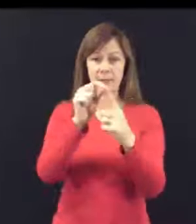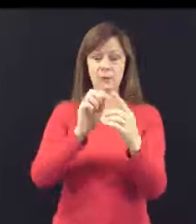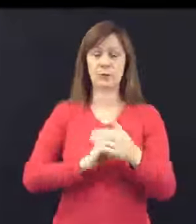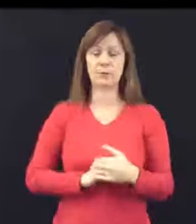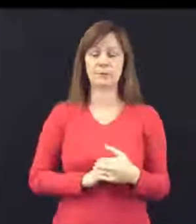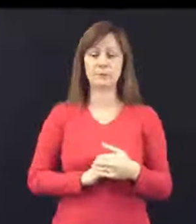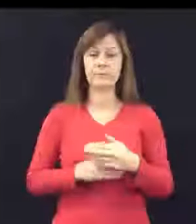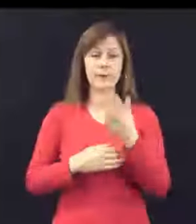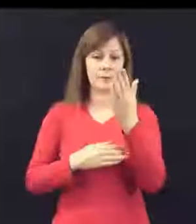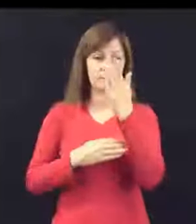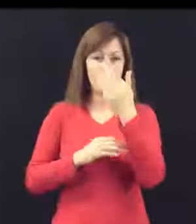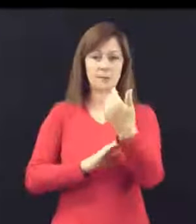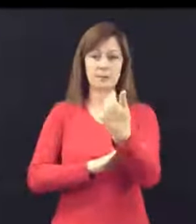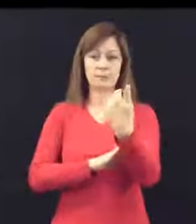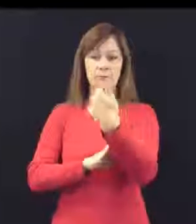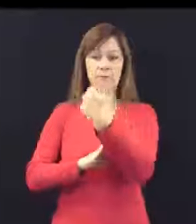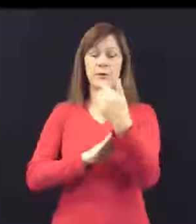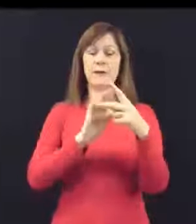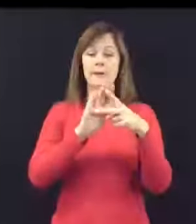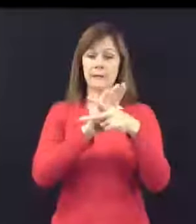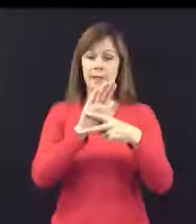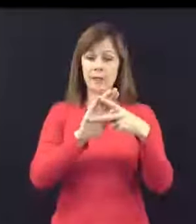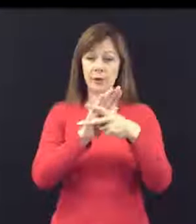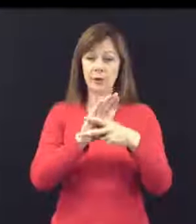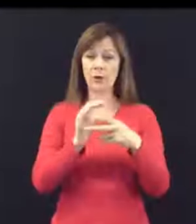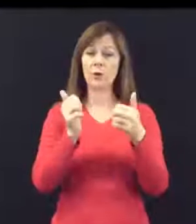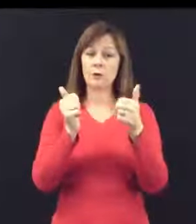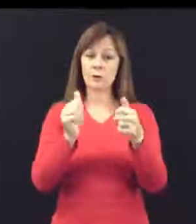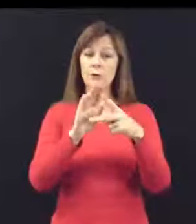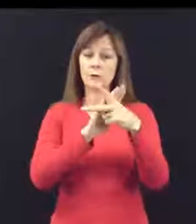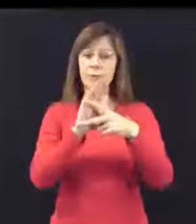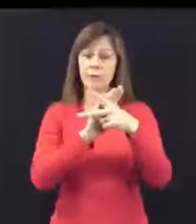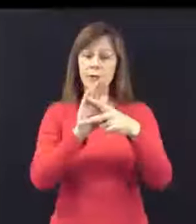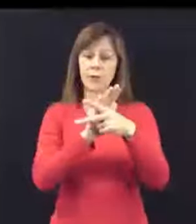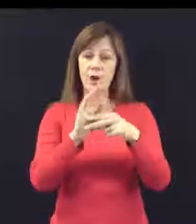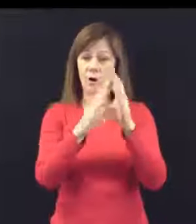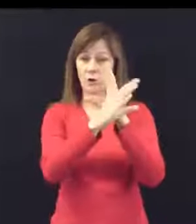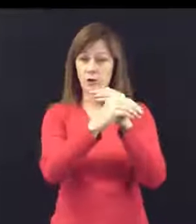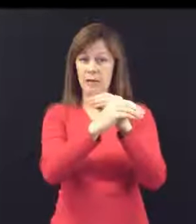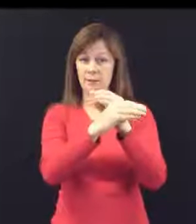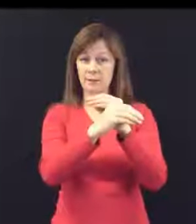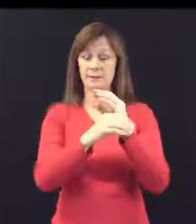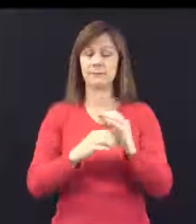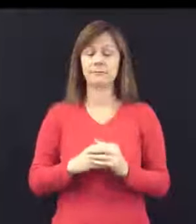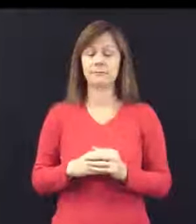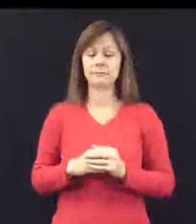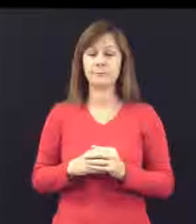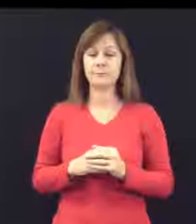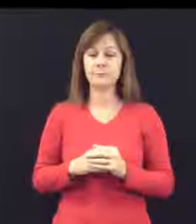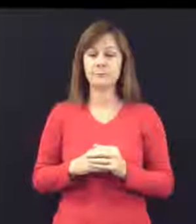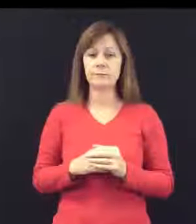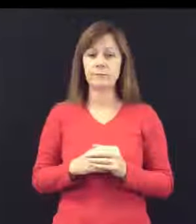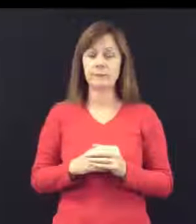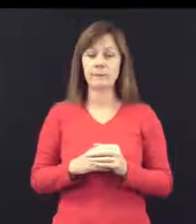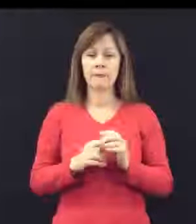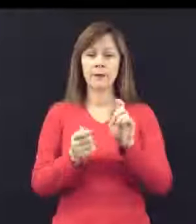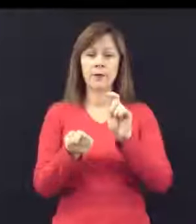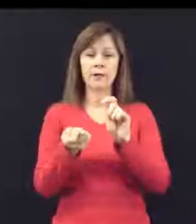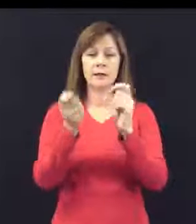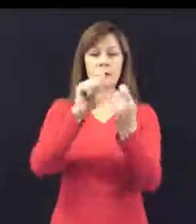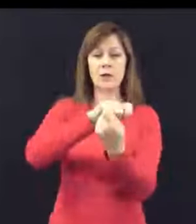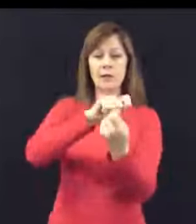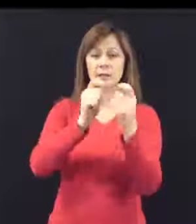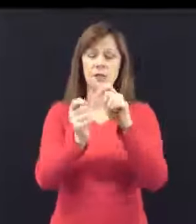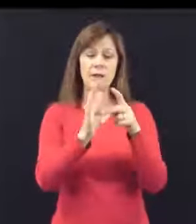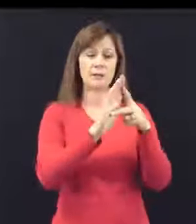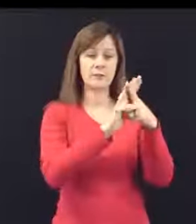0.3 megapixels and the back camera is 0.7 megapixels. The video capabilities of the front camera are fine for video chat